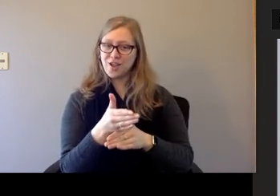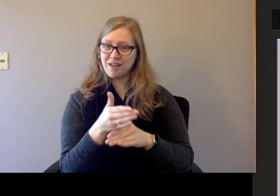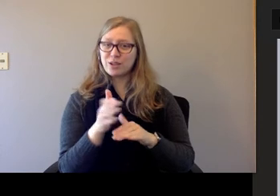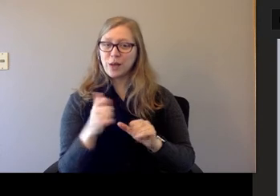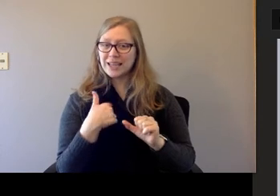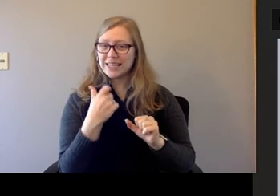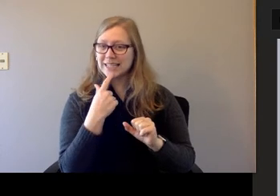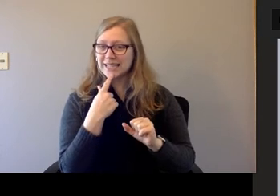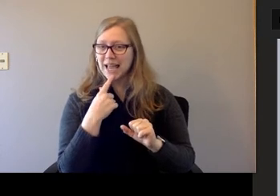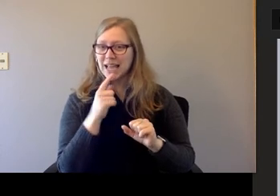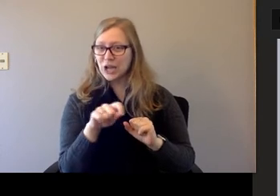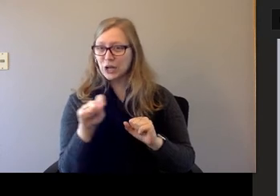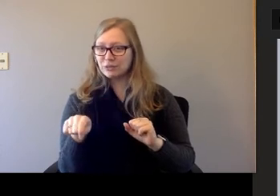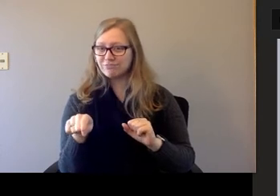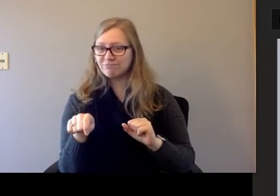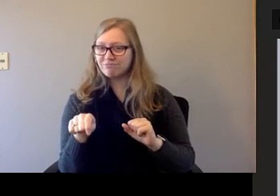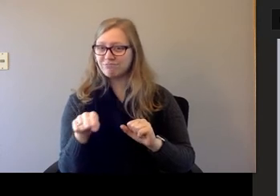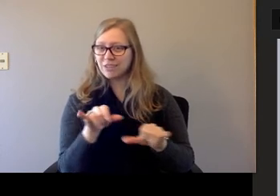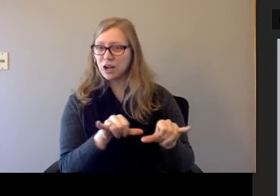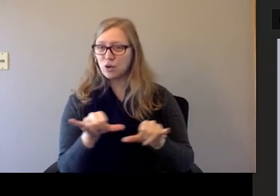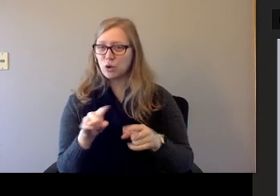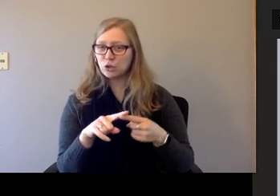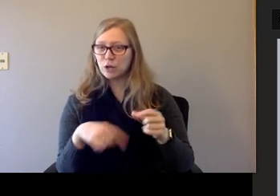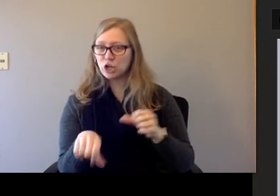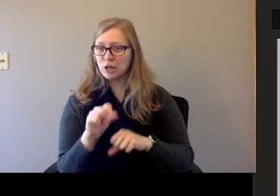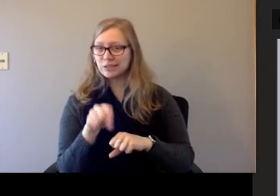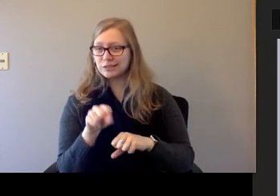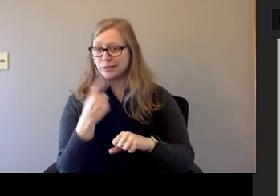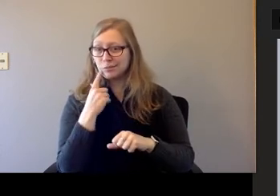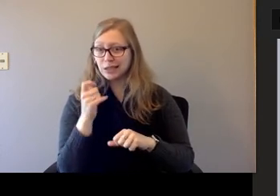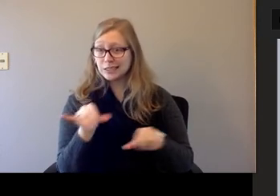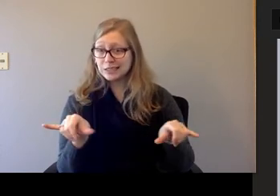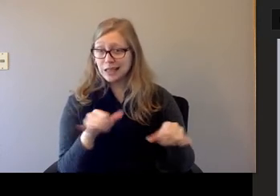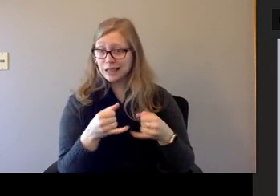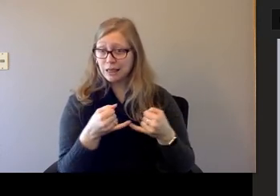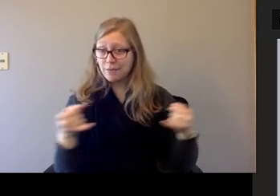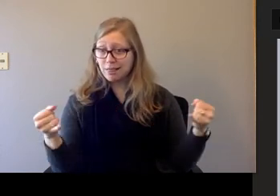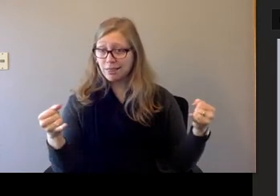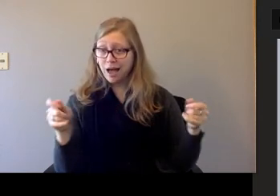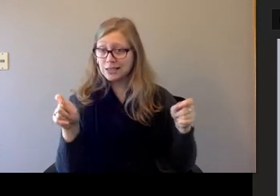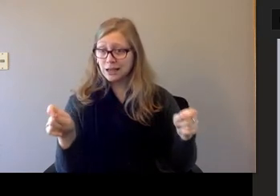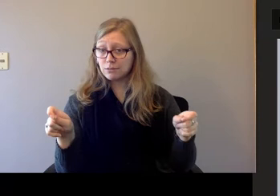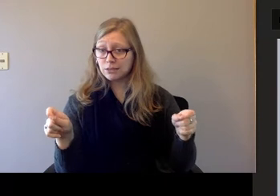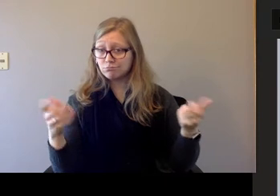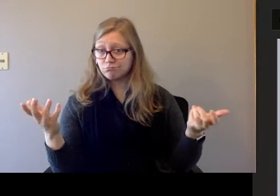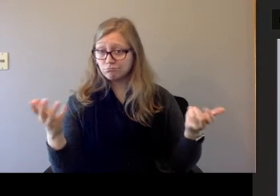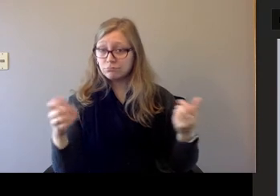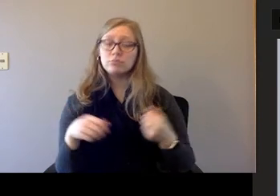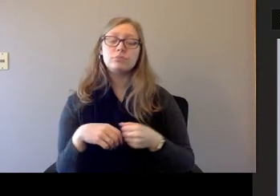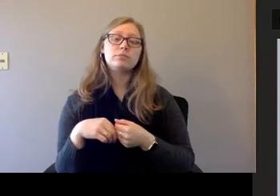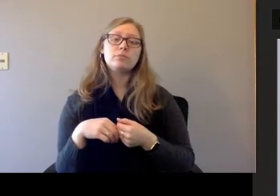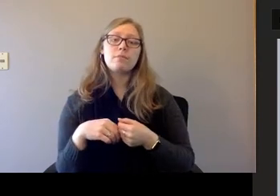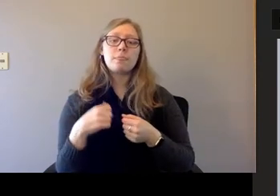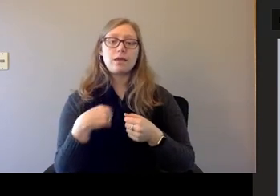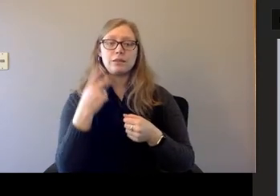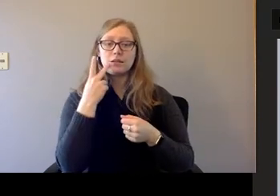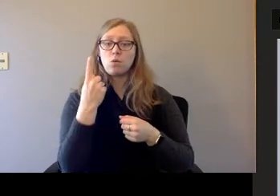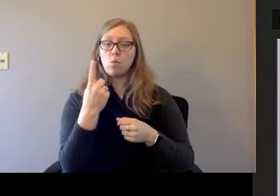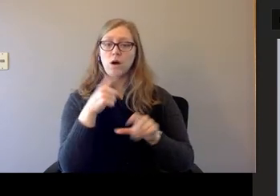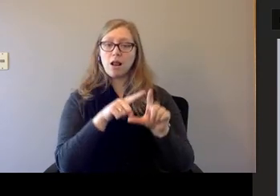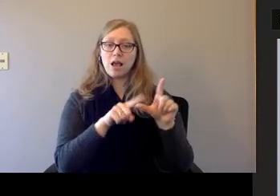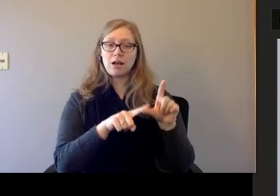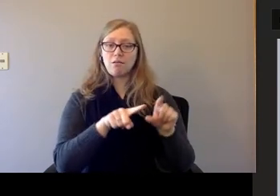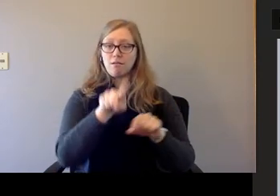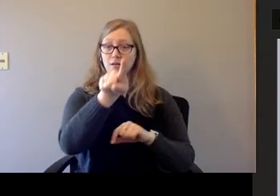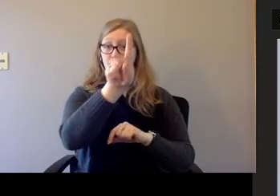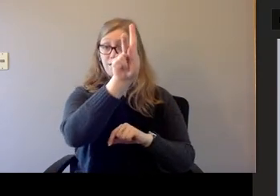both triangles because it's the same line segment. I see that there is this angle that is marked congruent. Angle K is